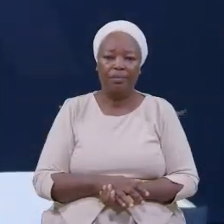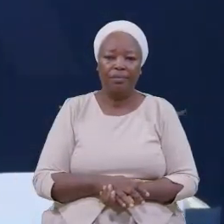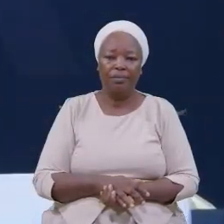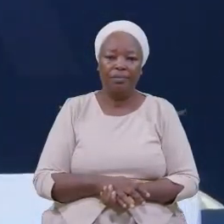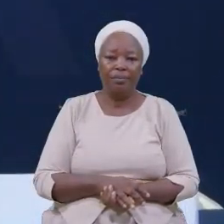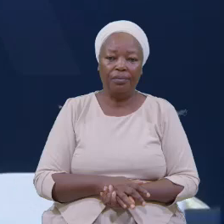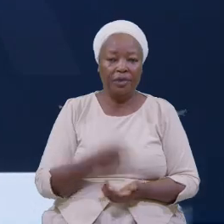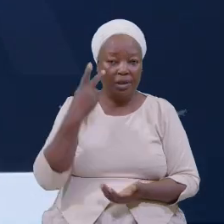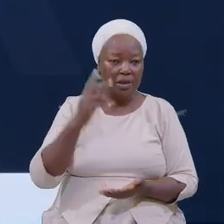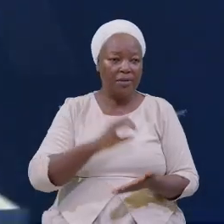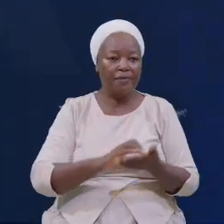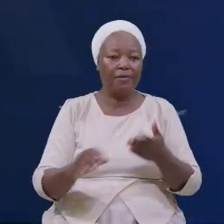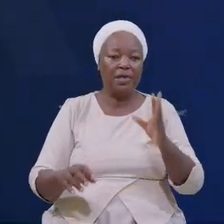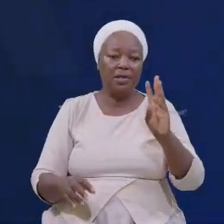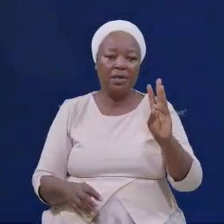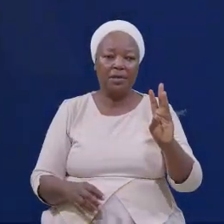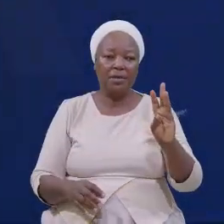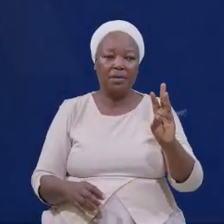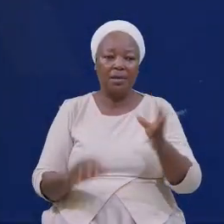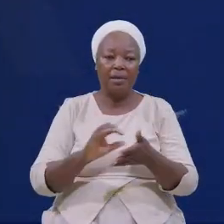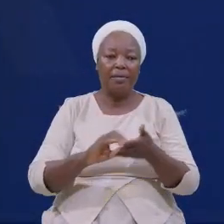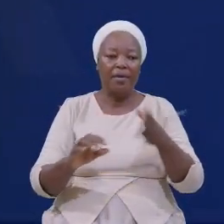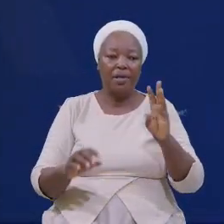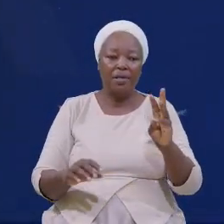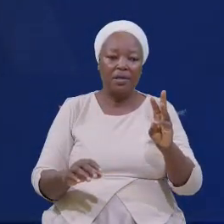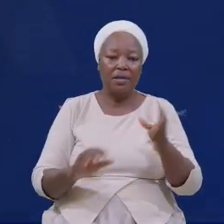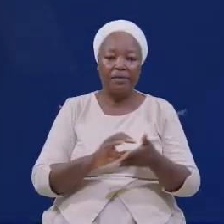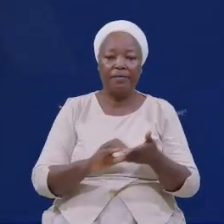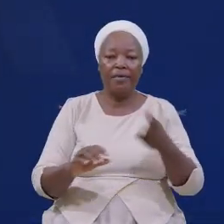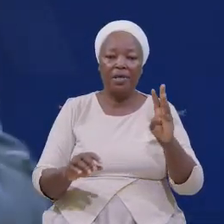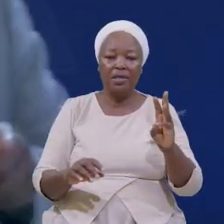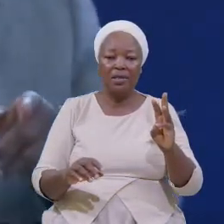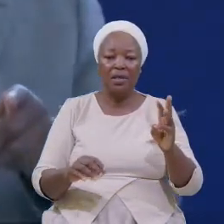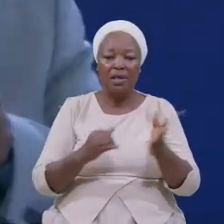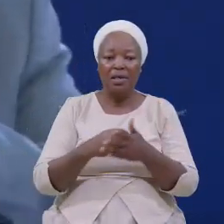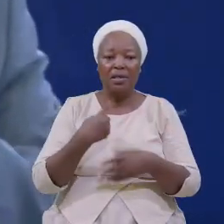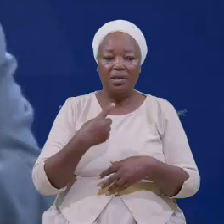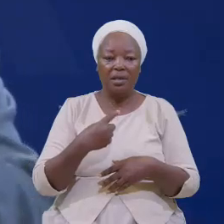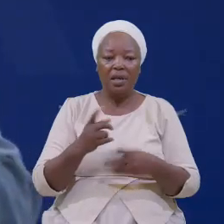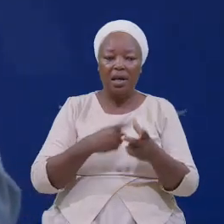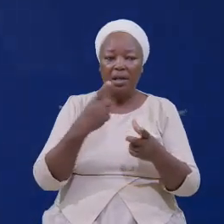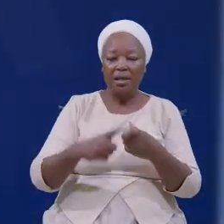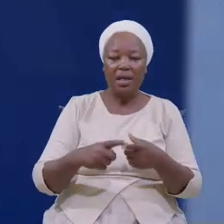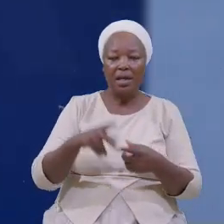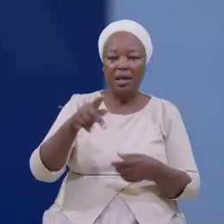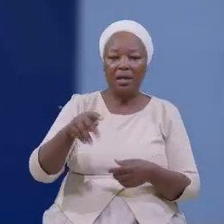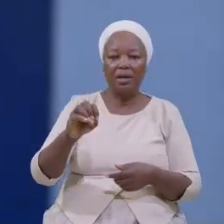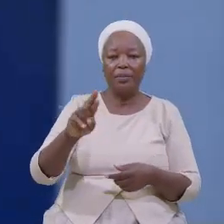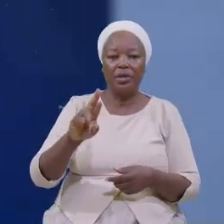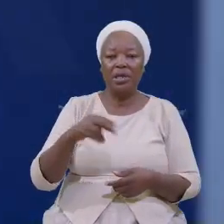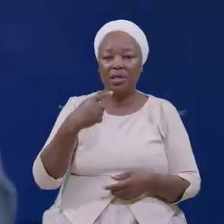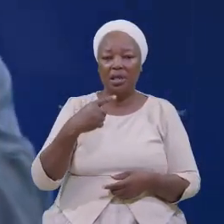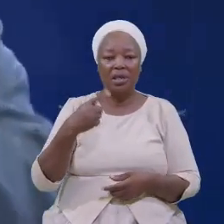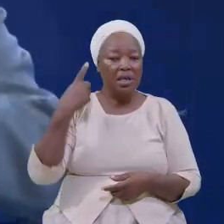Look at verse 6. In verse 6, it says, then Peter said, silver